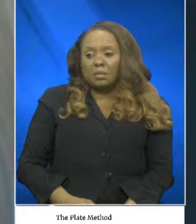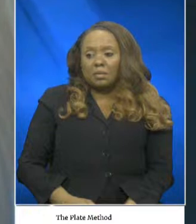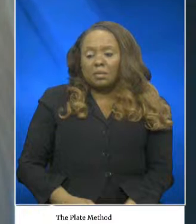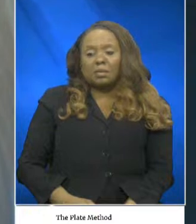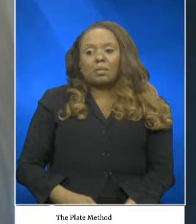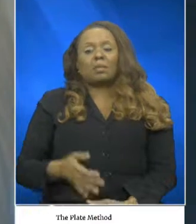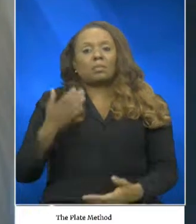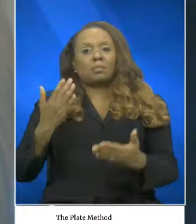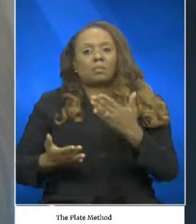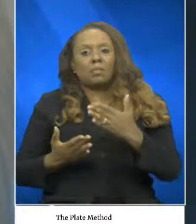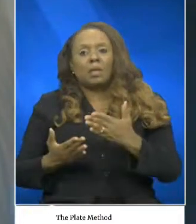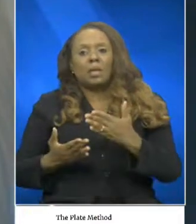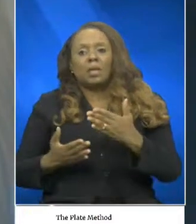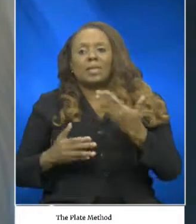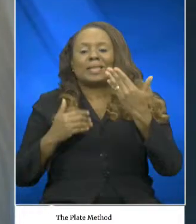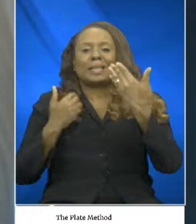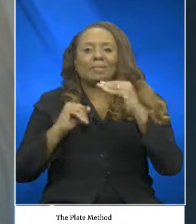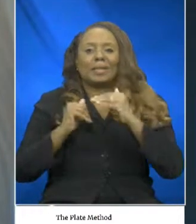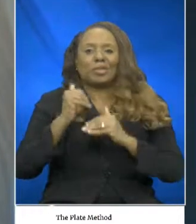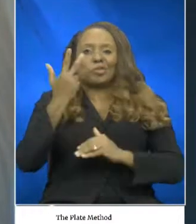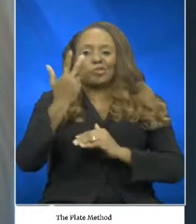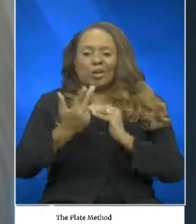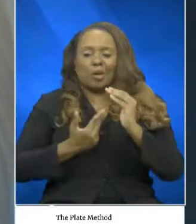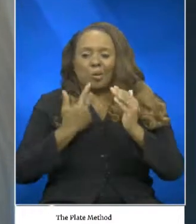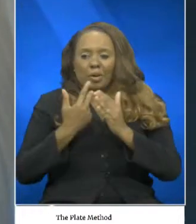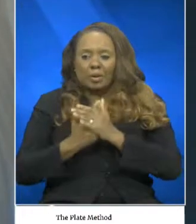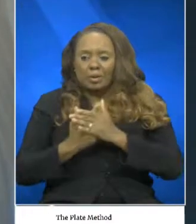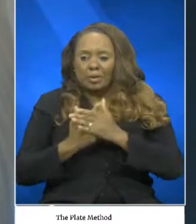3 hour time period. There's a reason why.